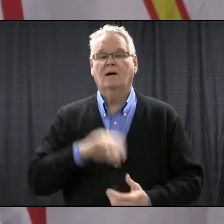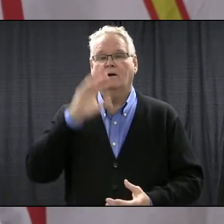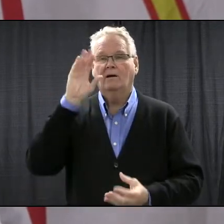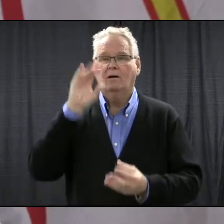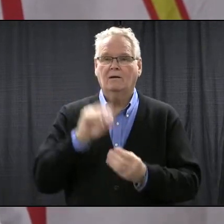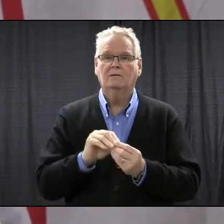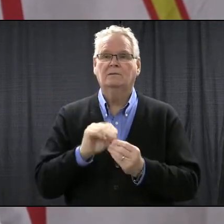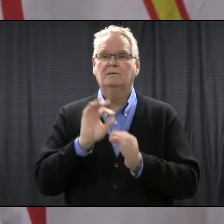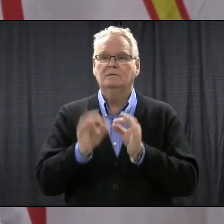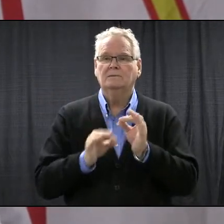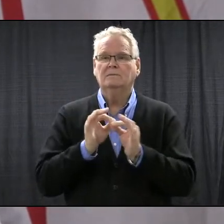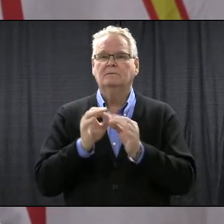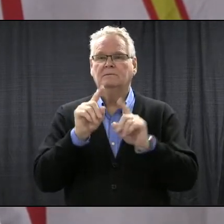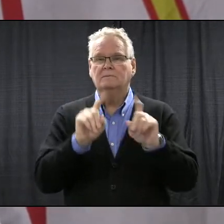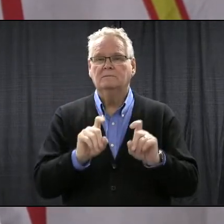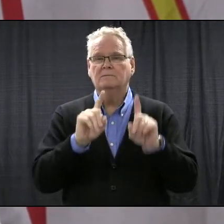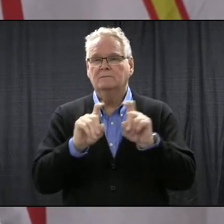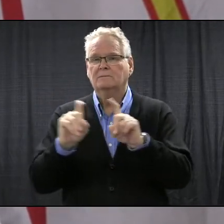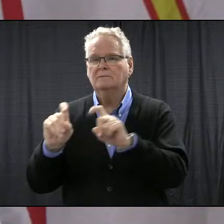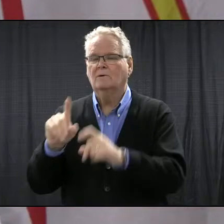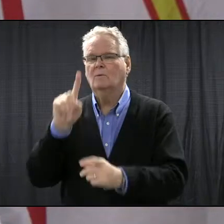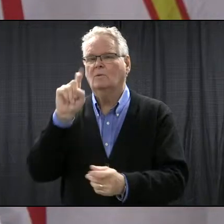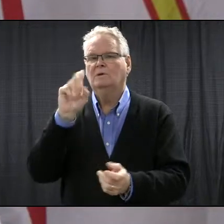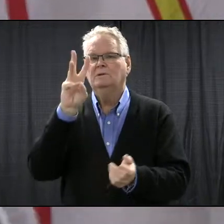160,076 people have been tested to date.